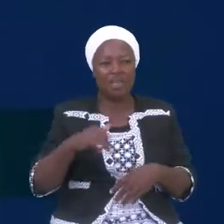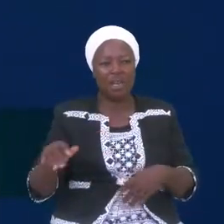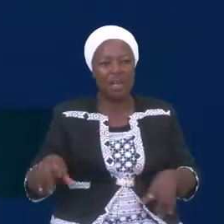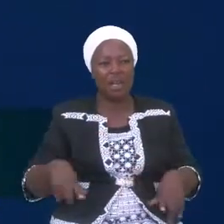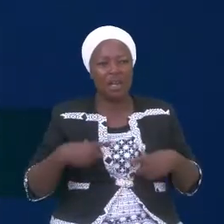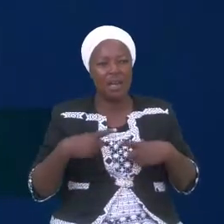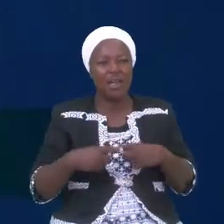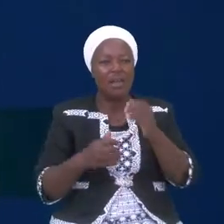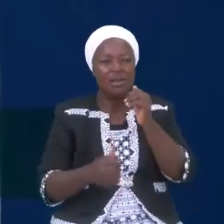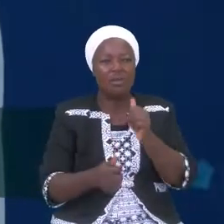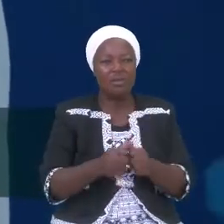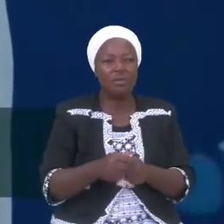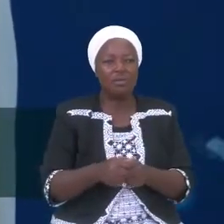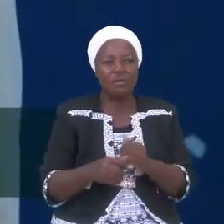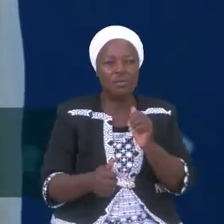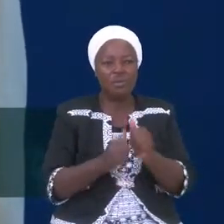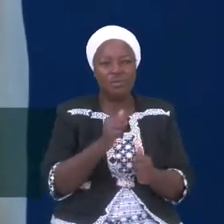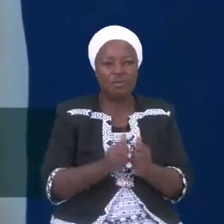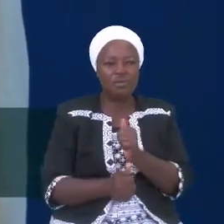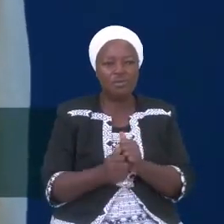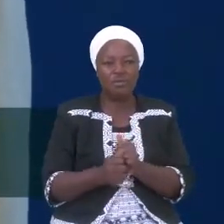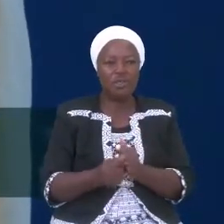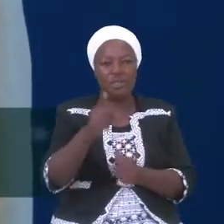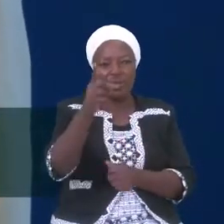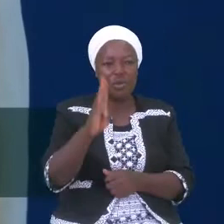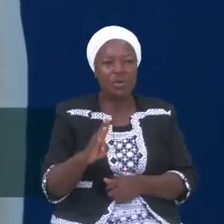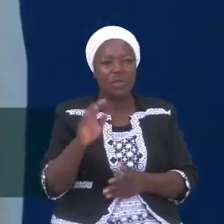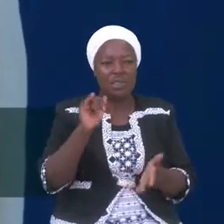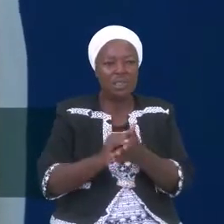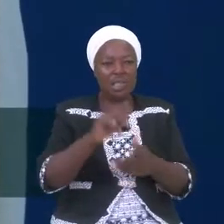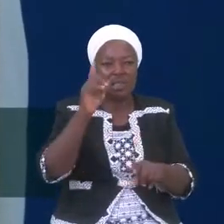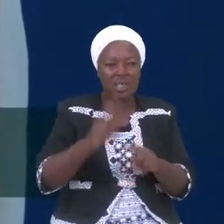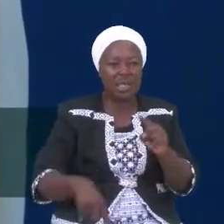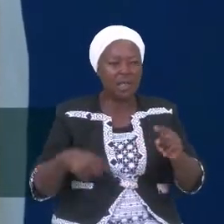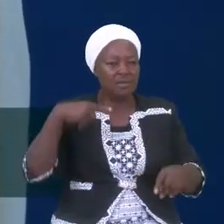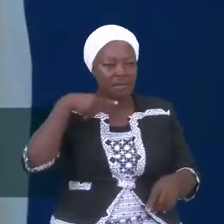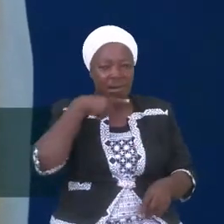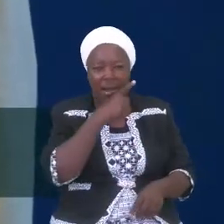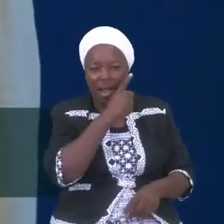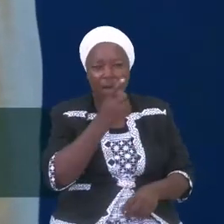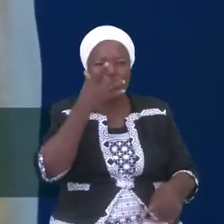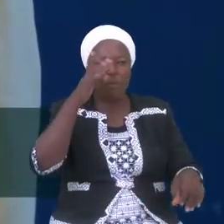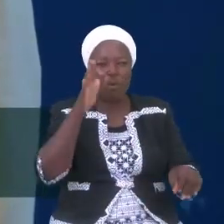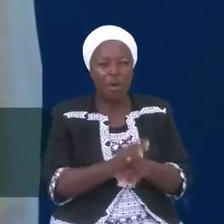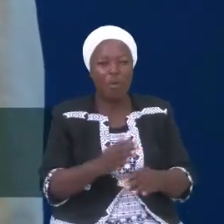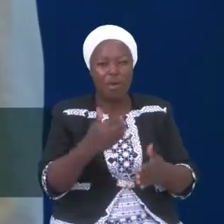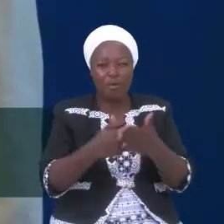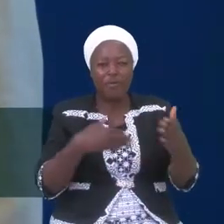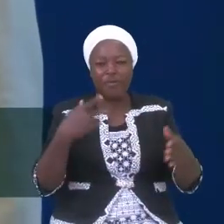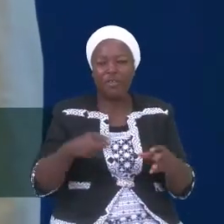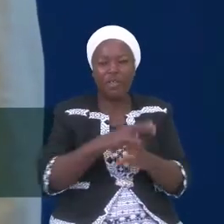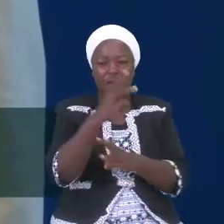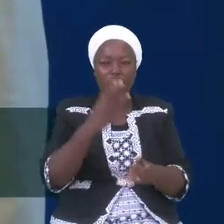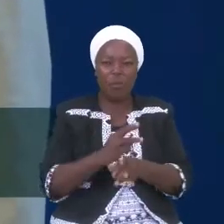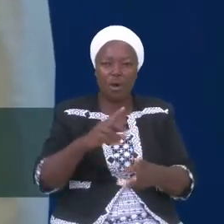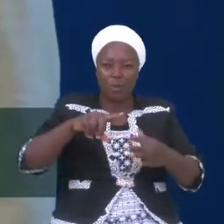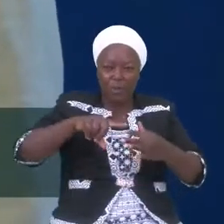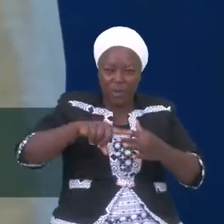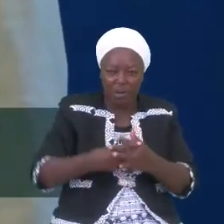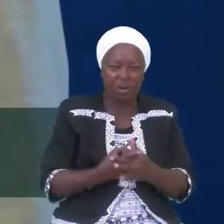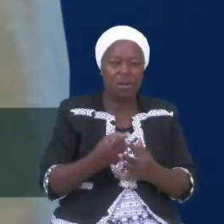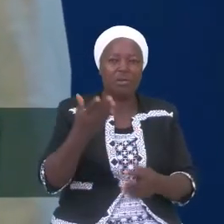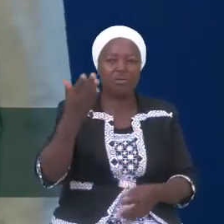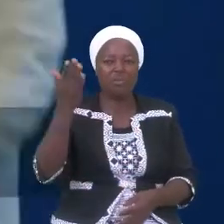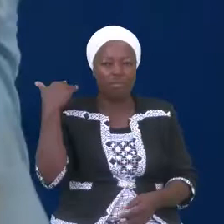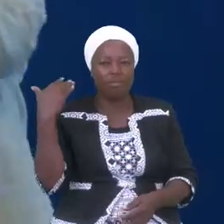which God that cannot lie promised before the world